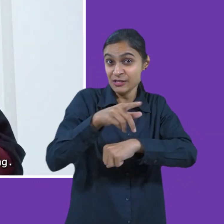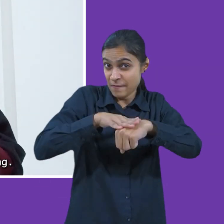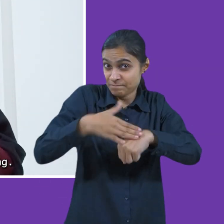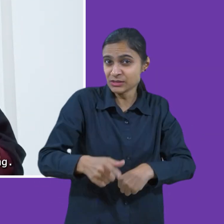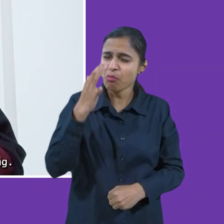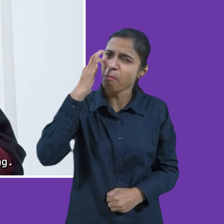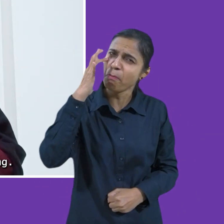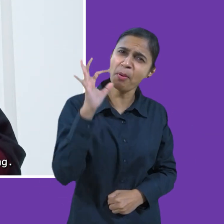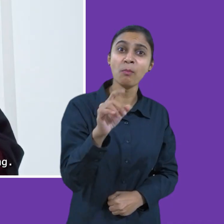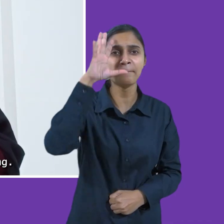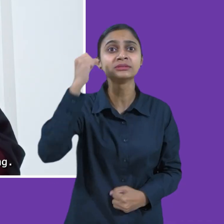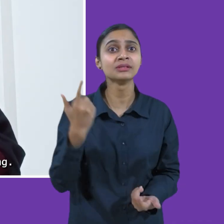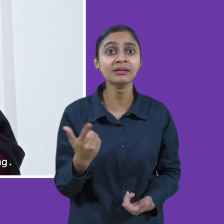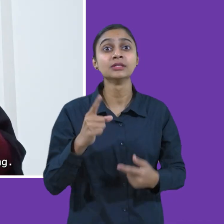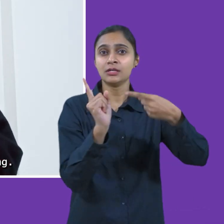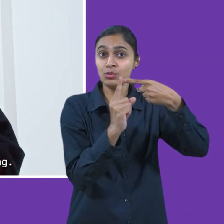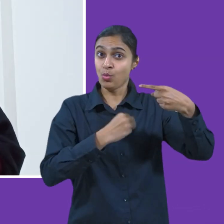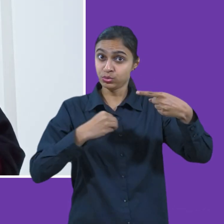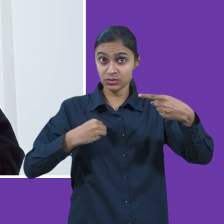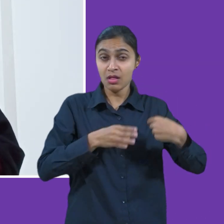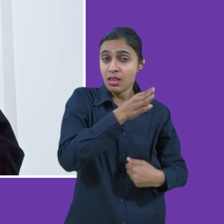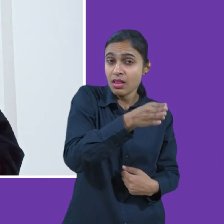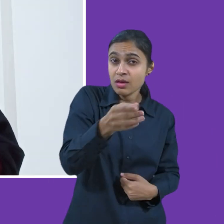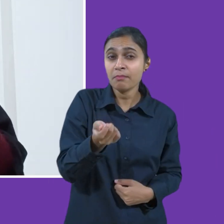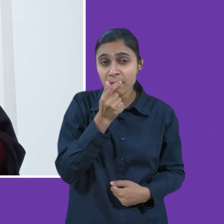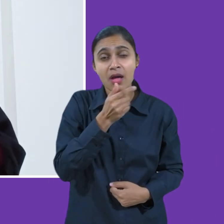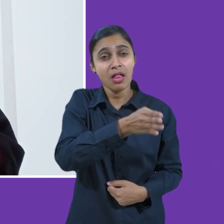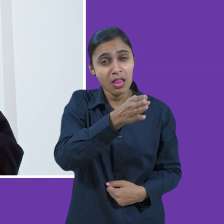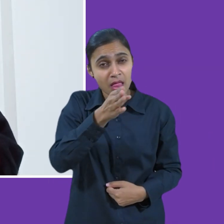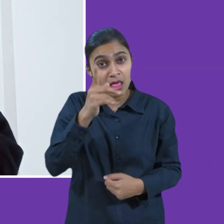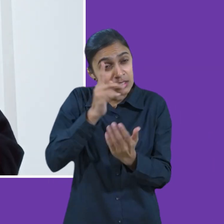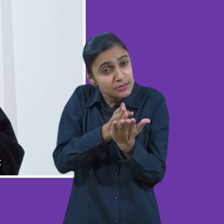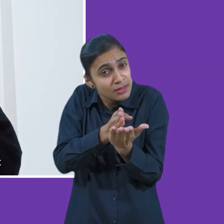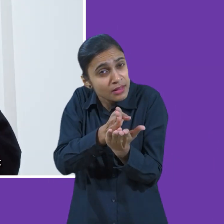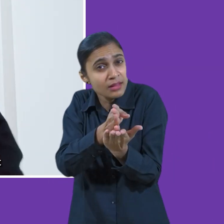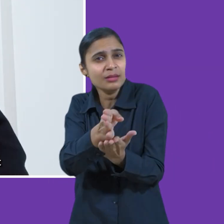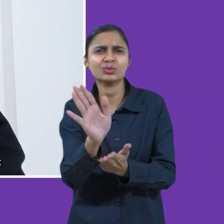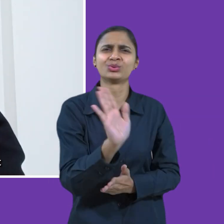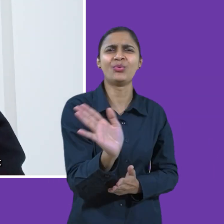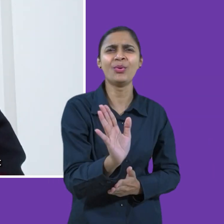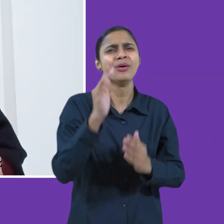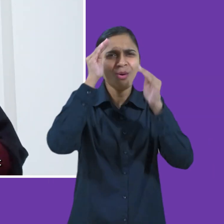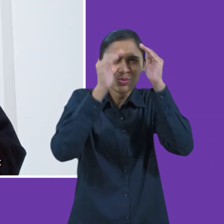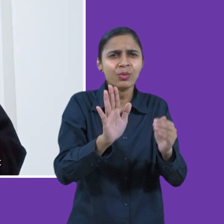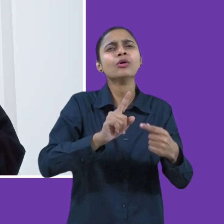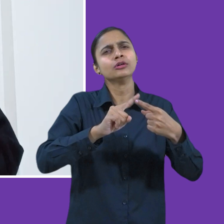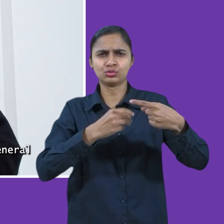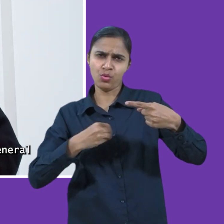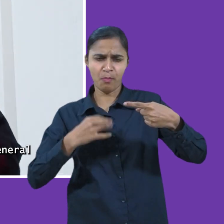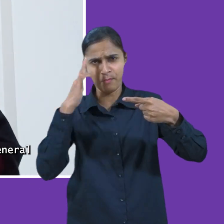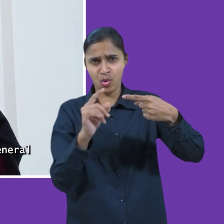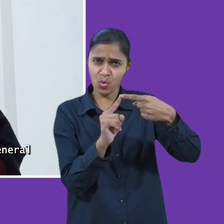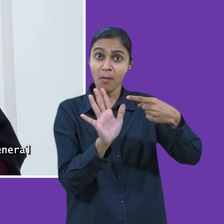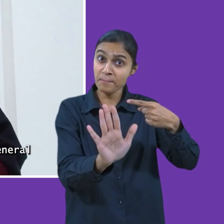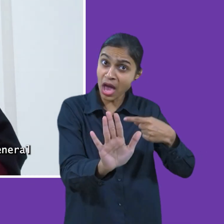managing vitiligo, and it's not everything. In some cases, treatment, like in my case now, I've tried all treatments, but what helps